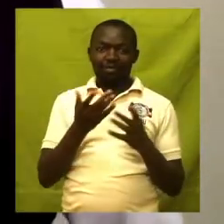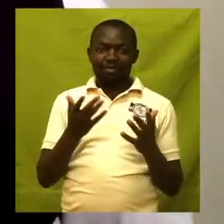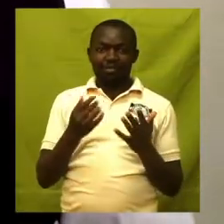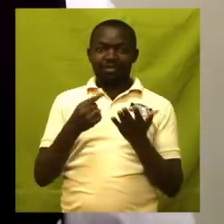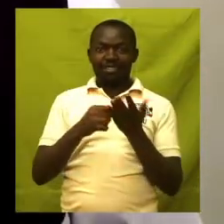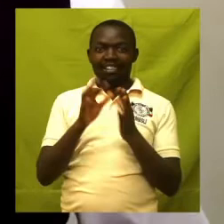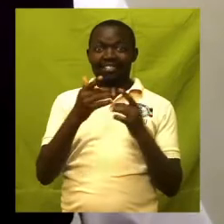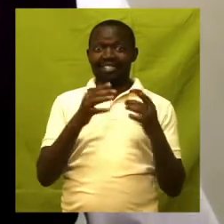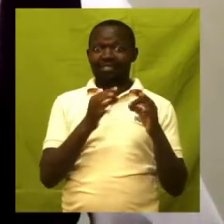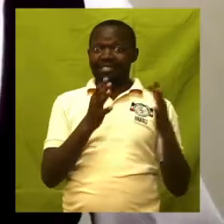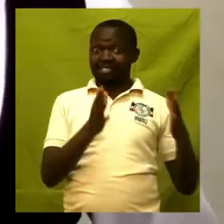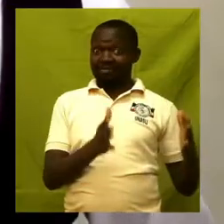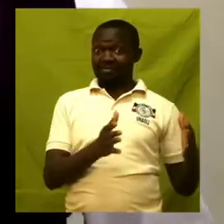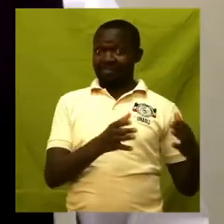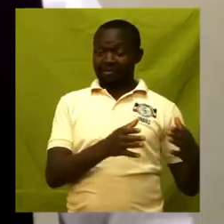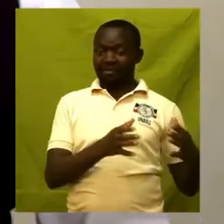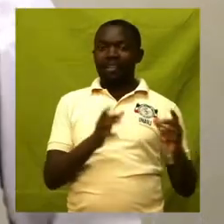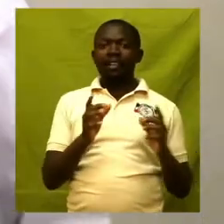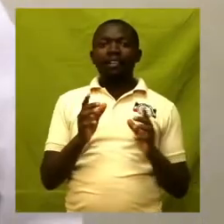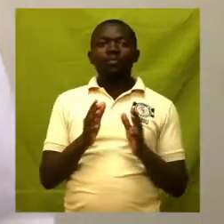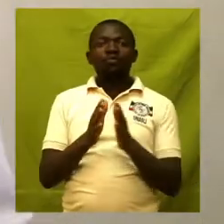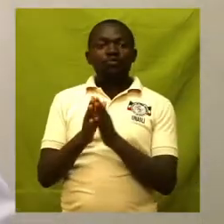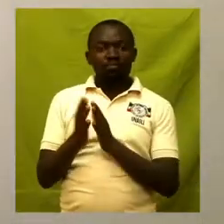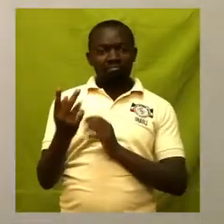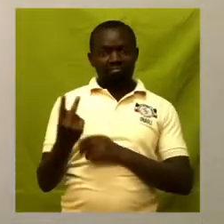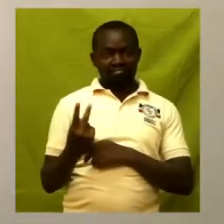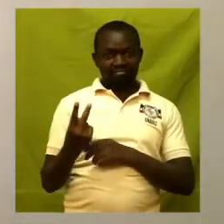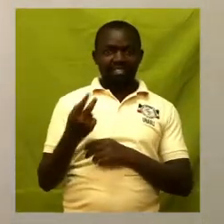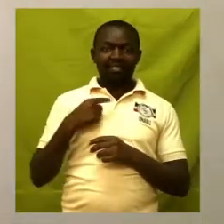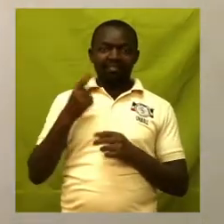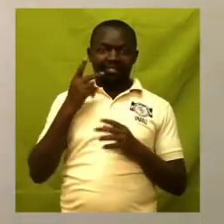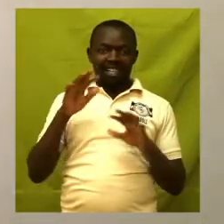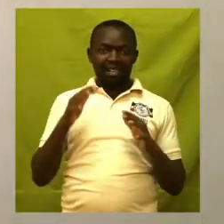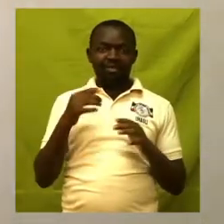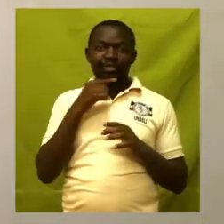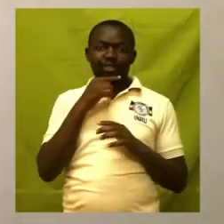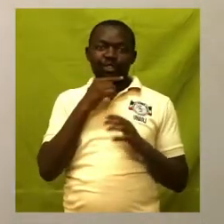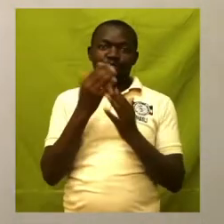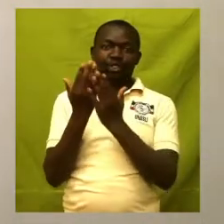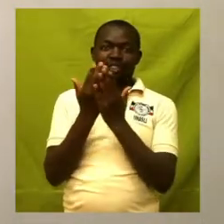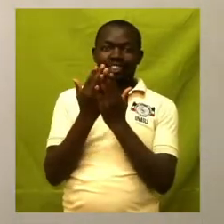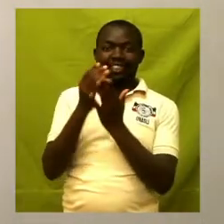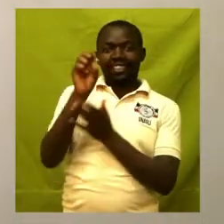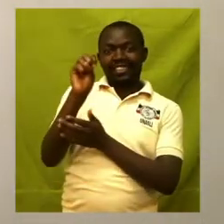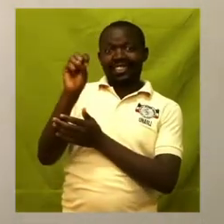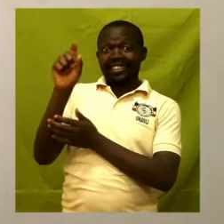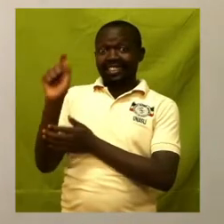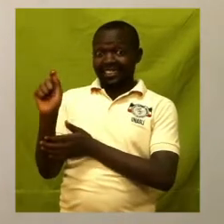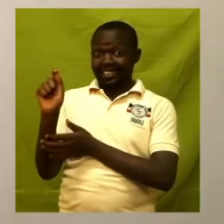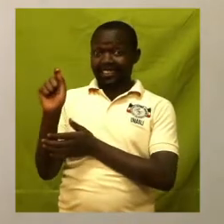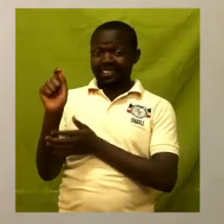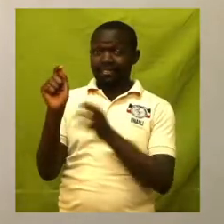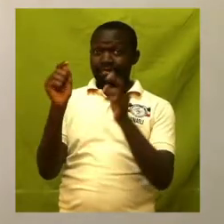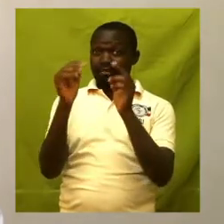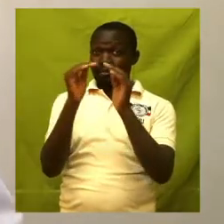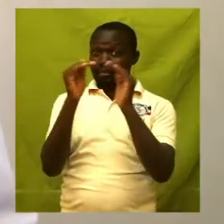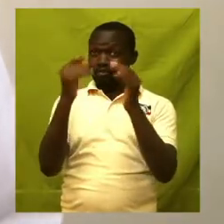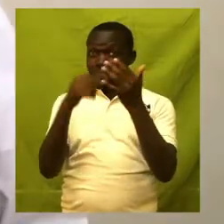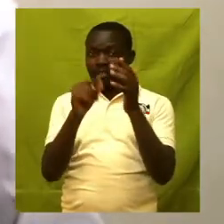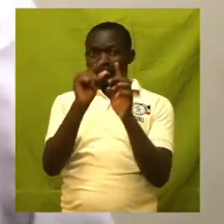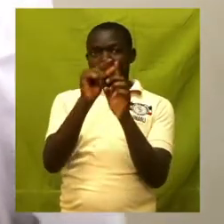from Uganda Sign Language. And together we are going to do a social studies lesson for primary